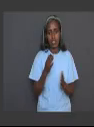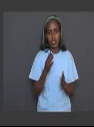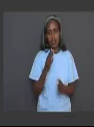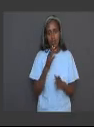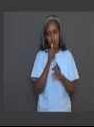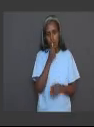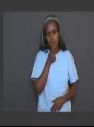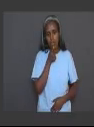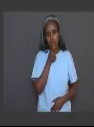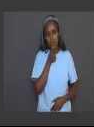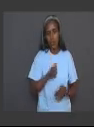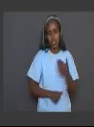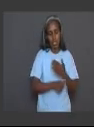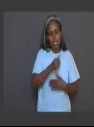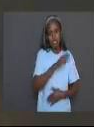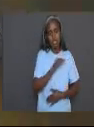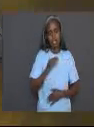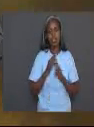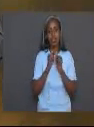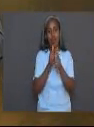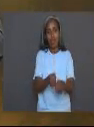risk and reward.